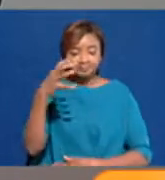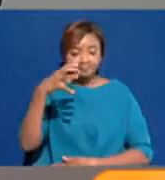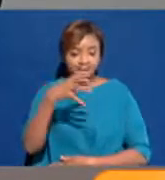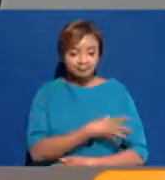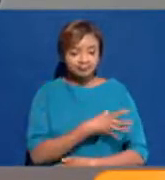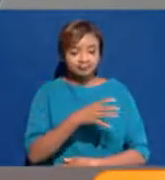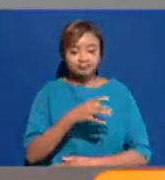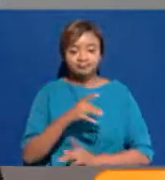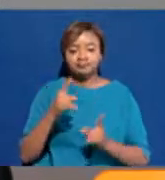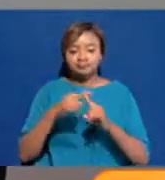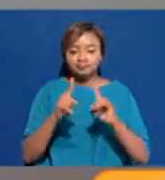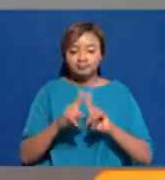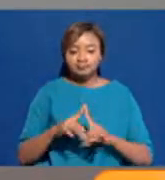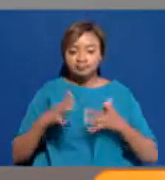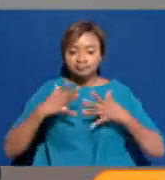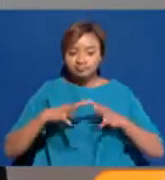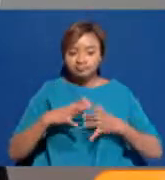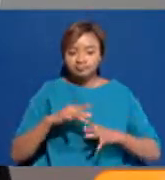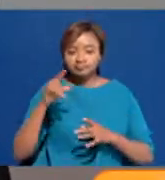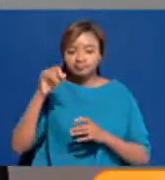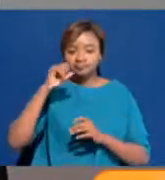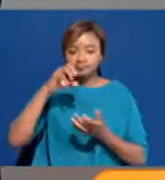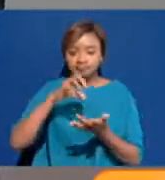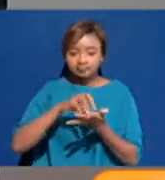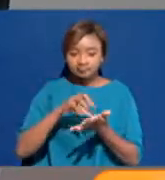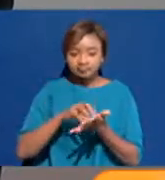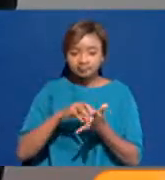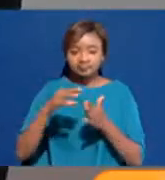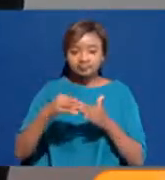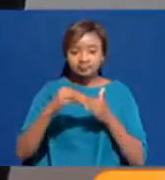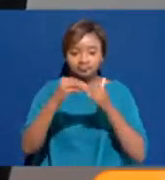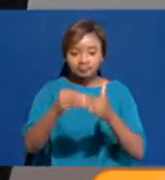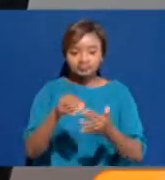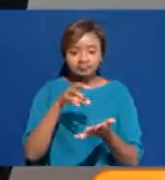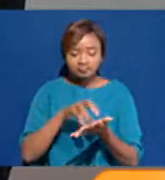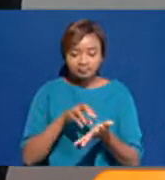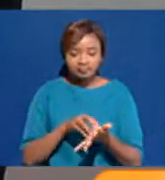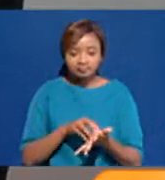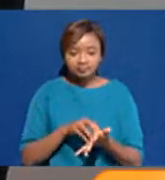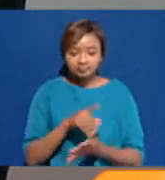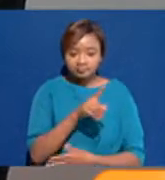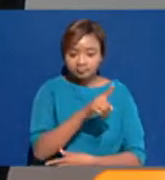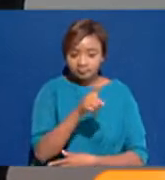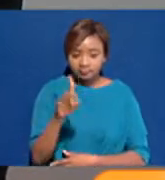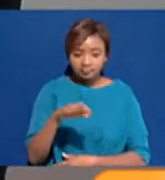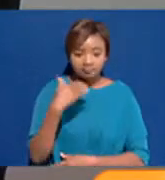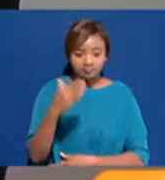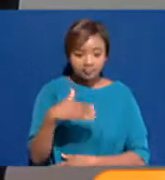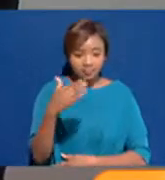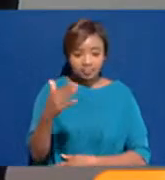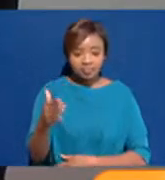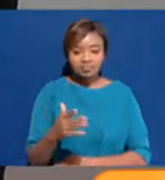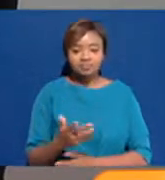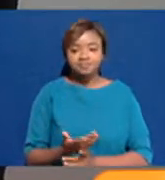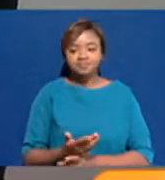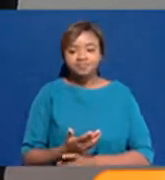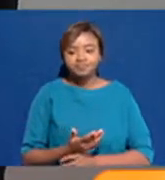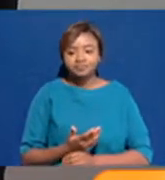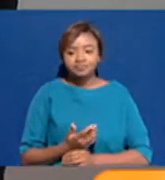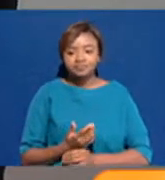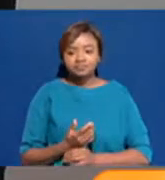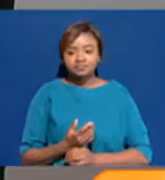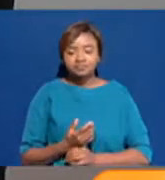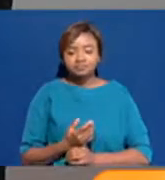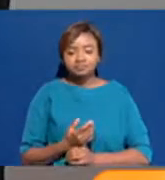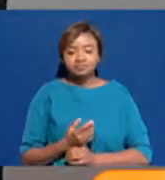even those who are in positions of leadership that very often seem to speak